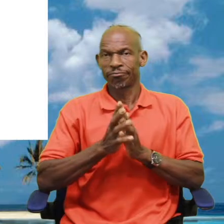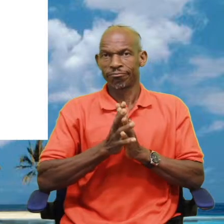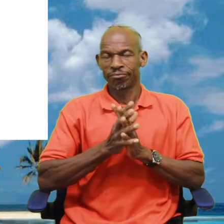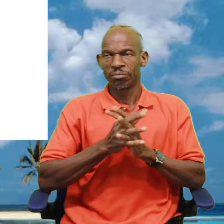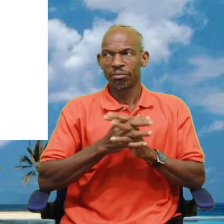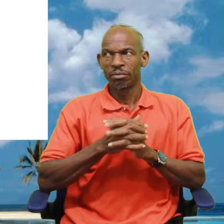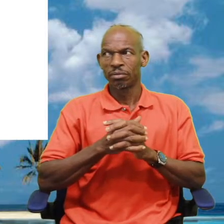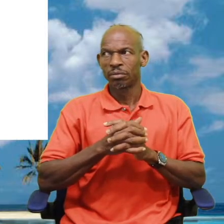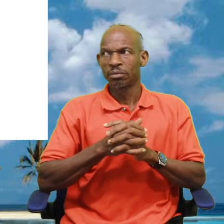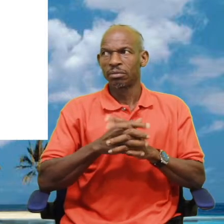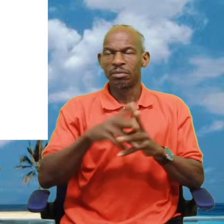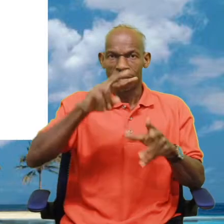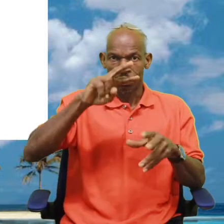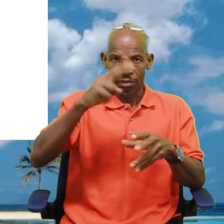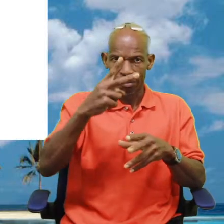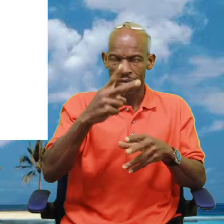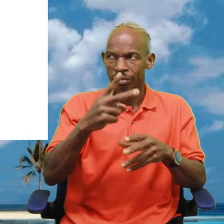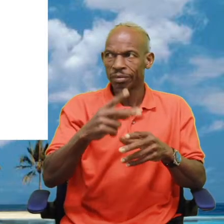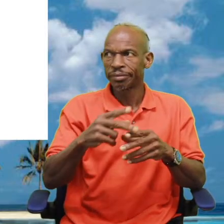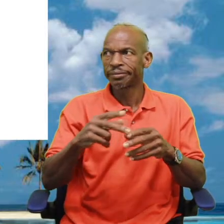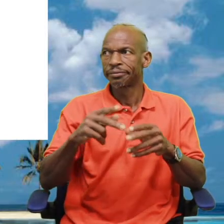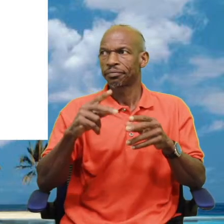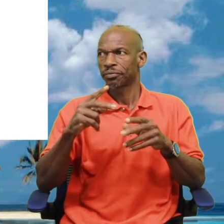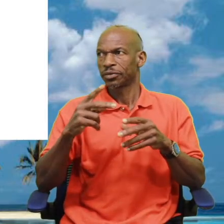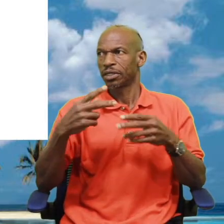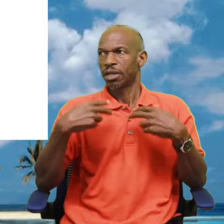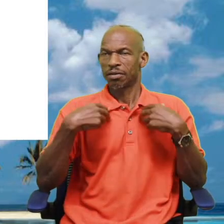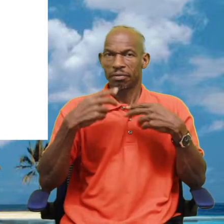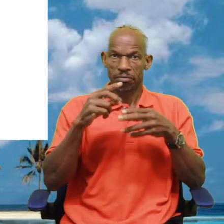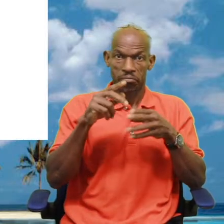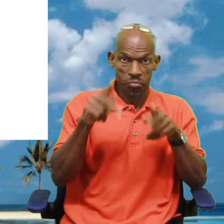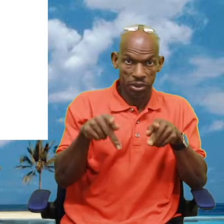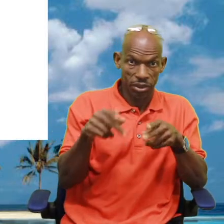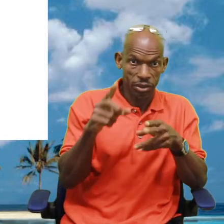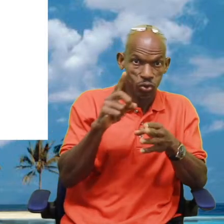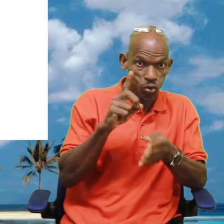I have this person here, he's a doctor.